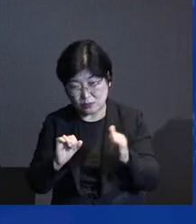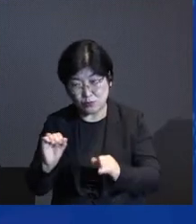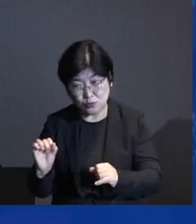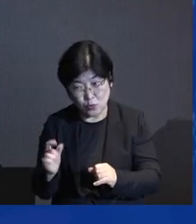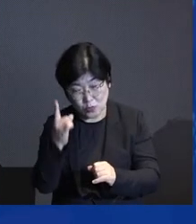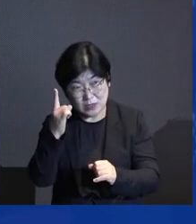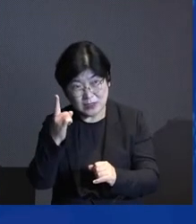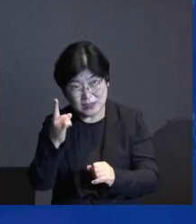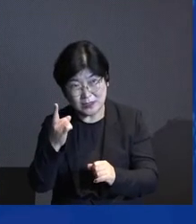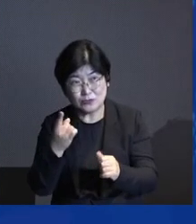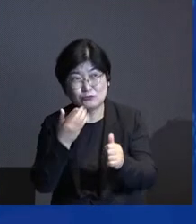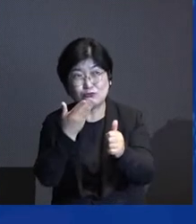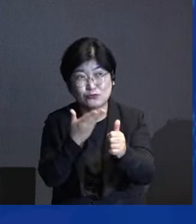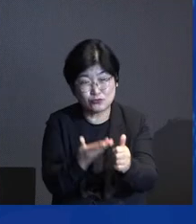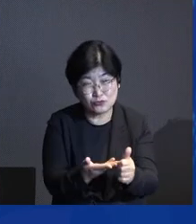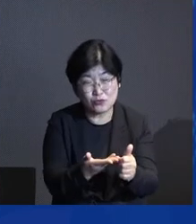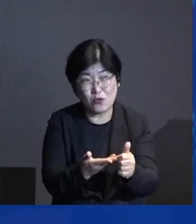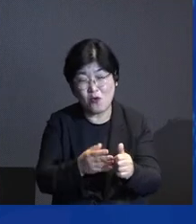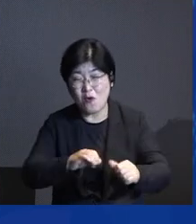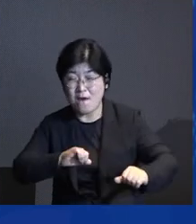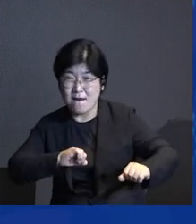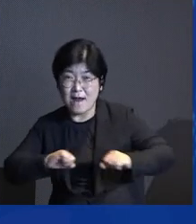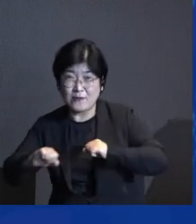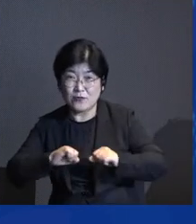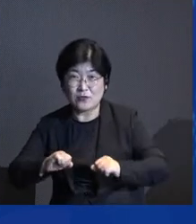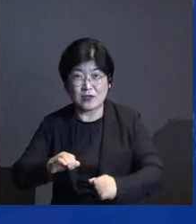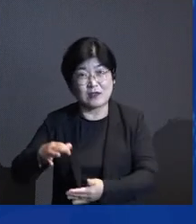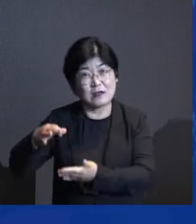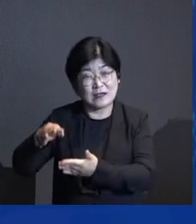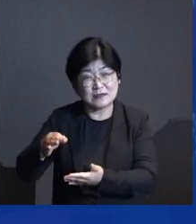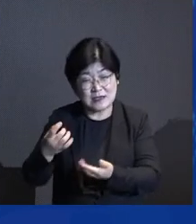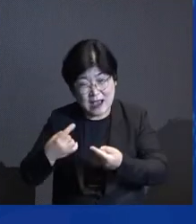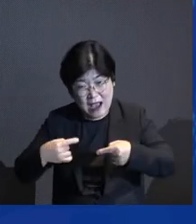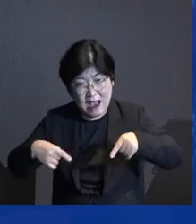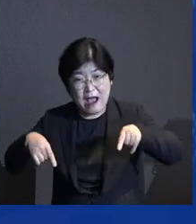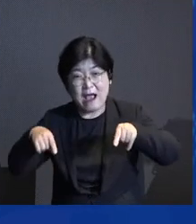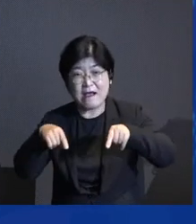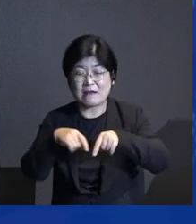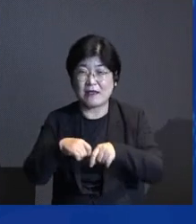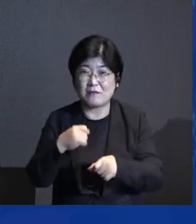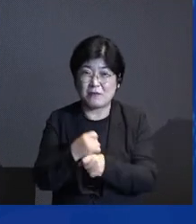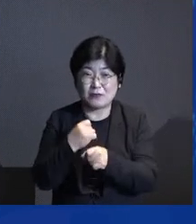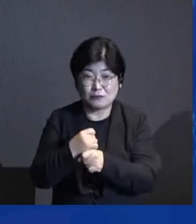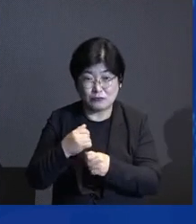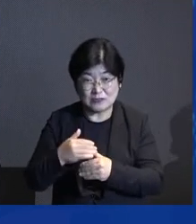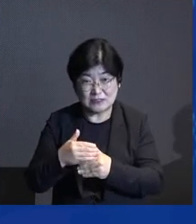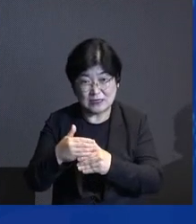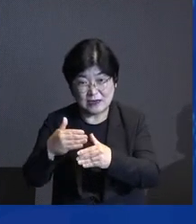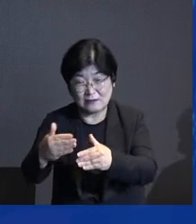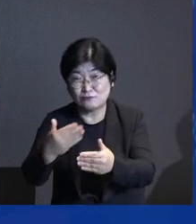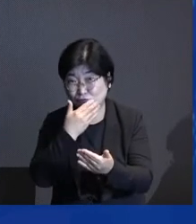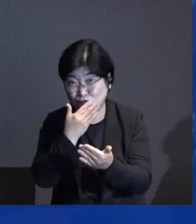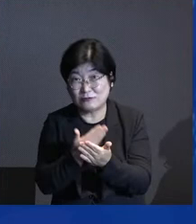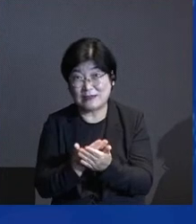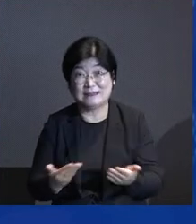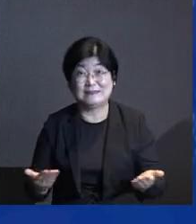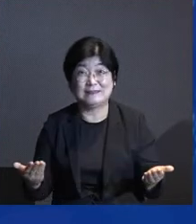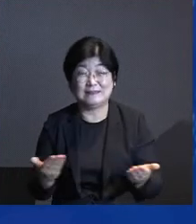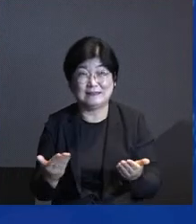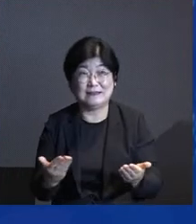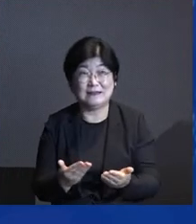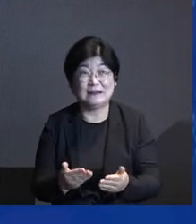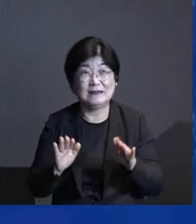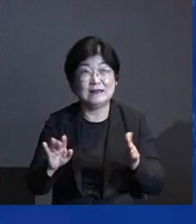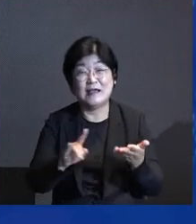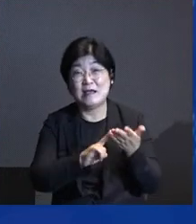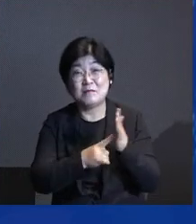community. That brings me to the end of my presentation. Thank you for your attention. Next, welcome to presentation